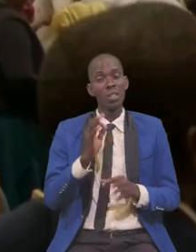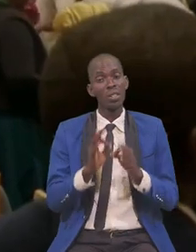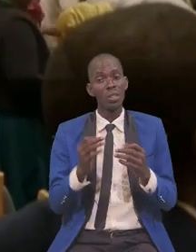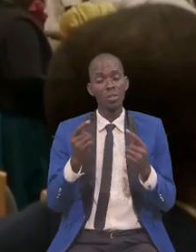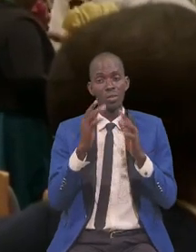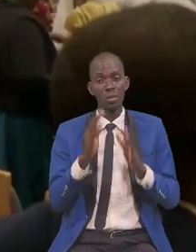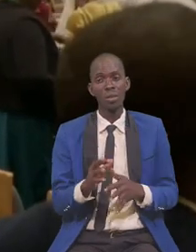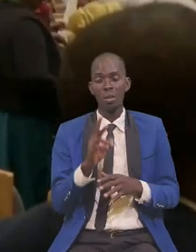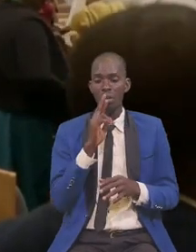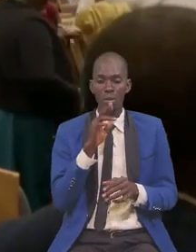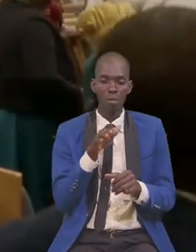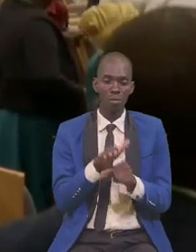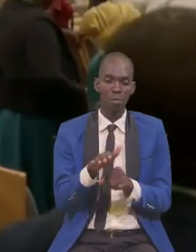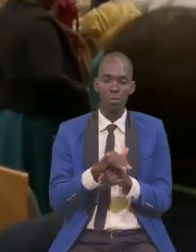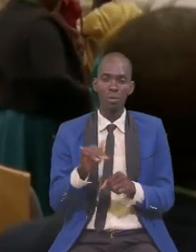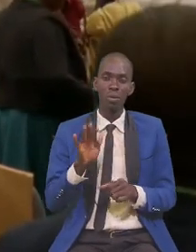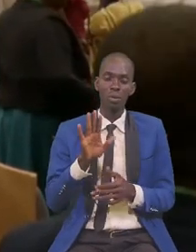own prophecies.